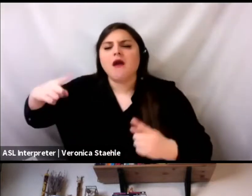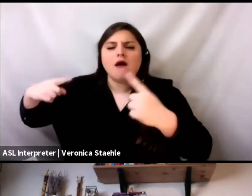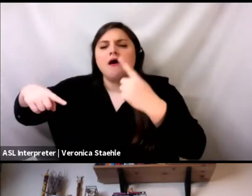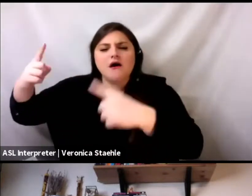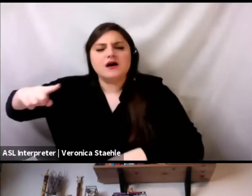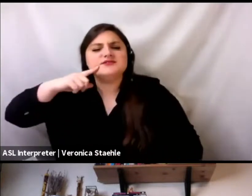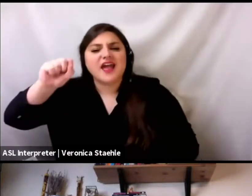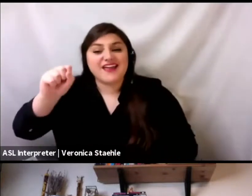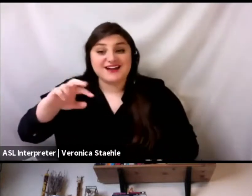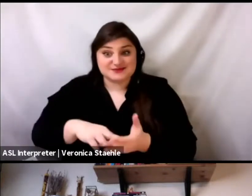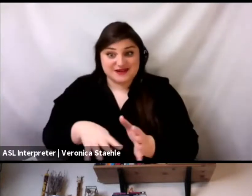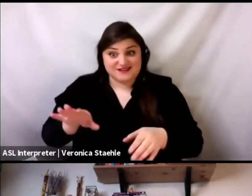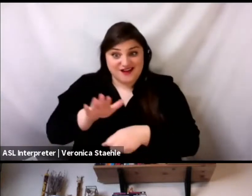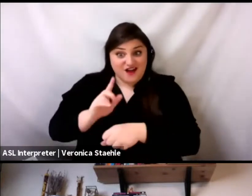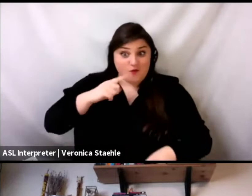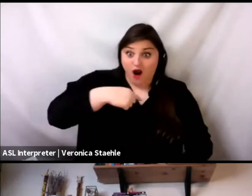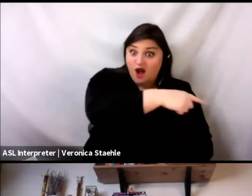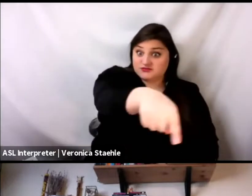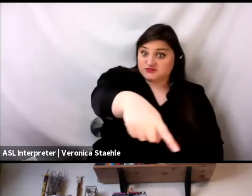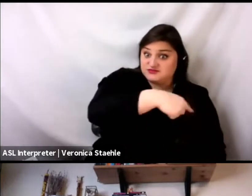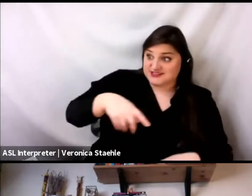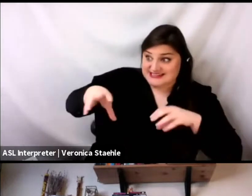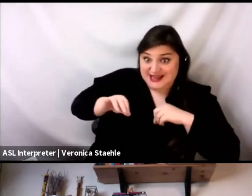it okay or enough for